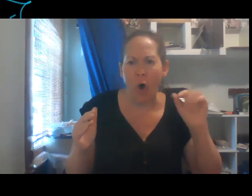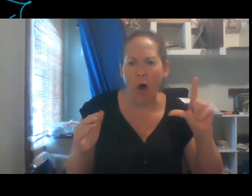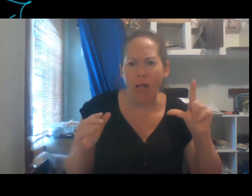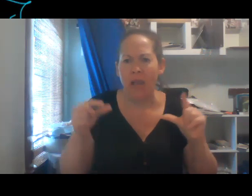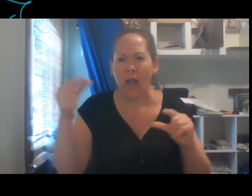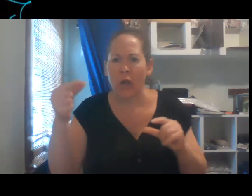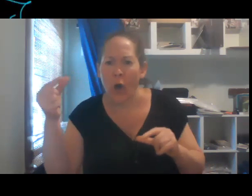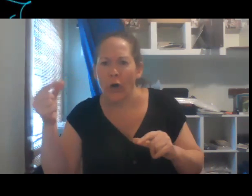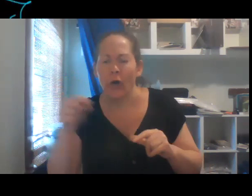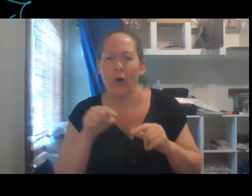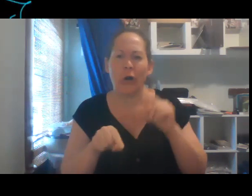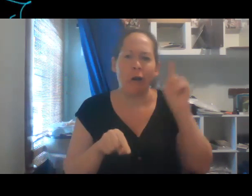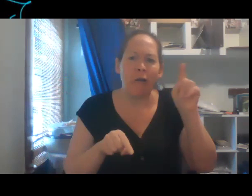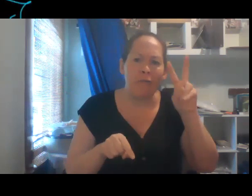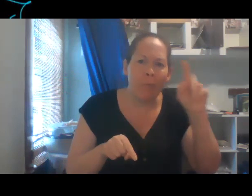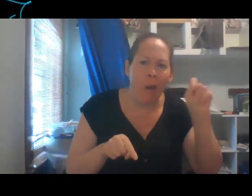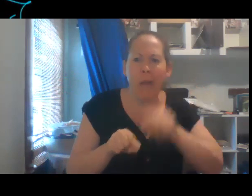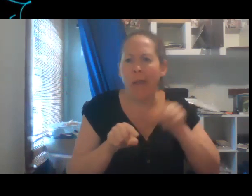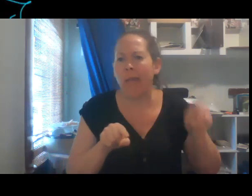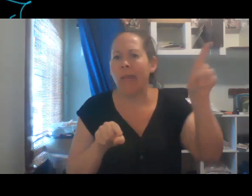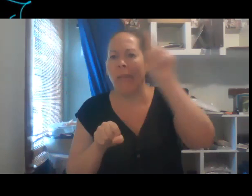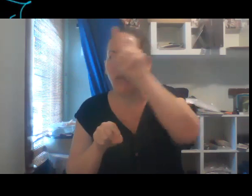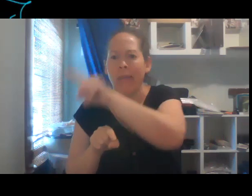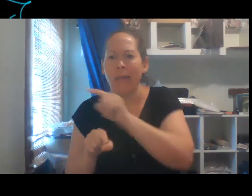I'm not from around here. I'm sorry, don't hate me.